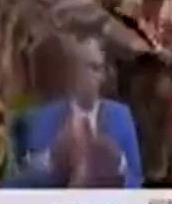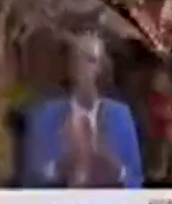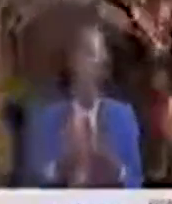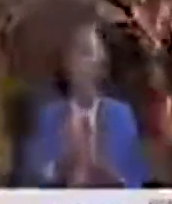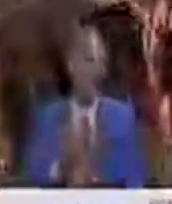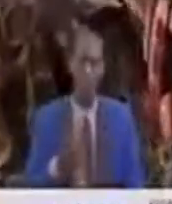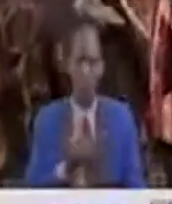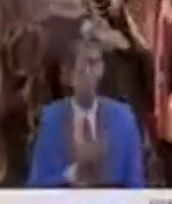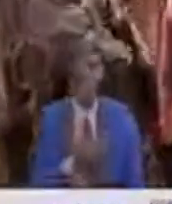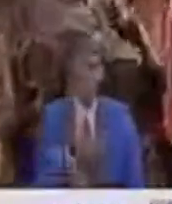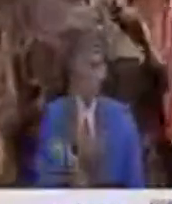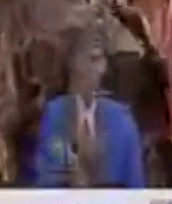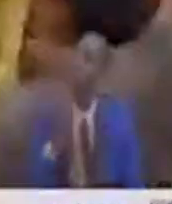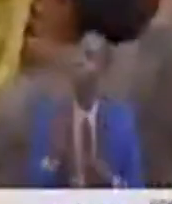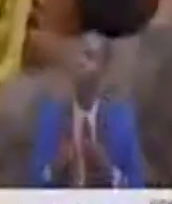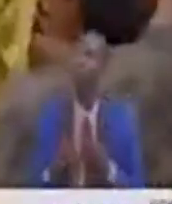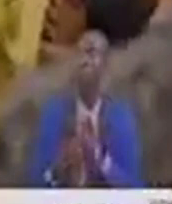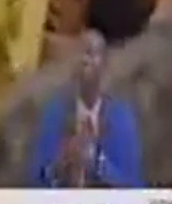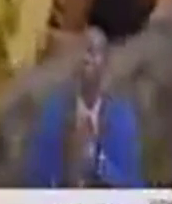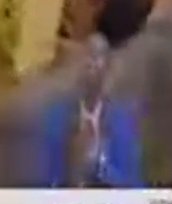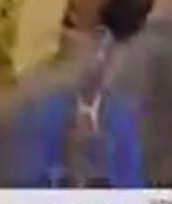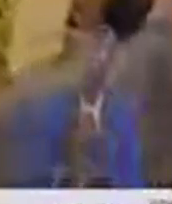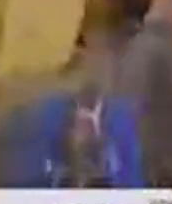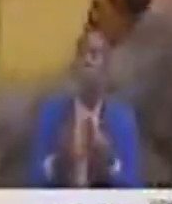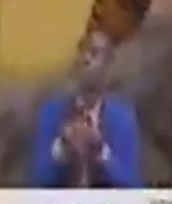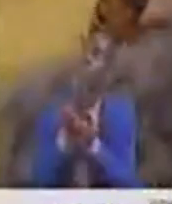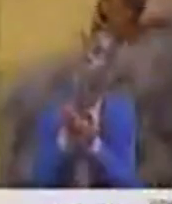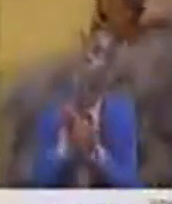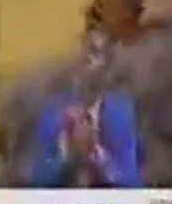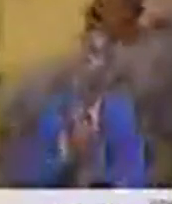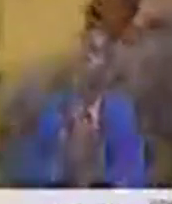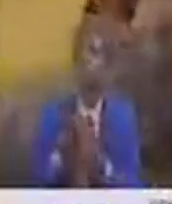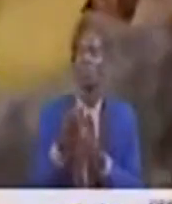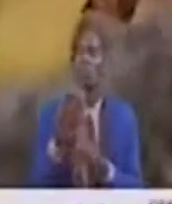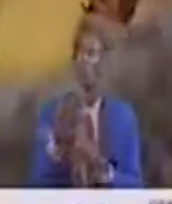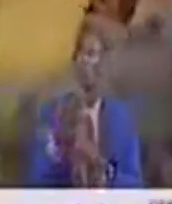into temptation, but deliver us from evil.